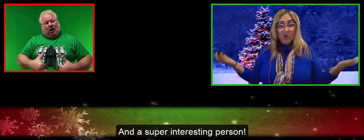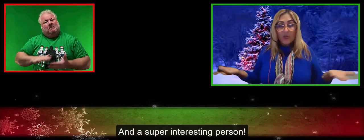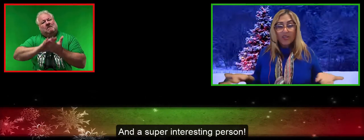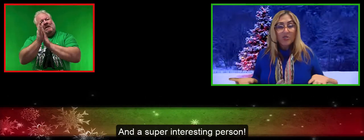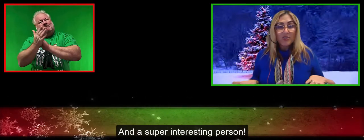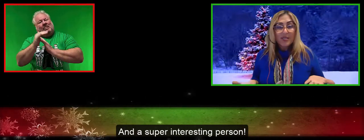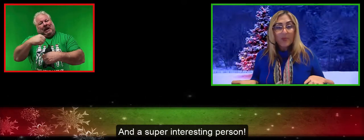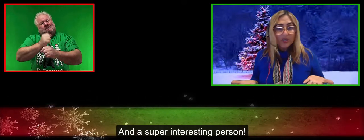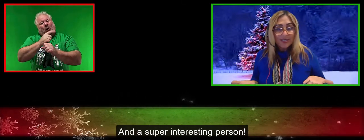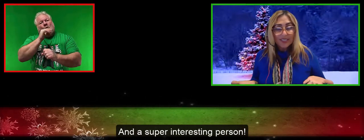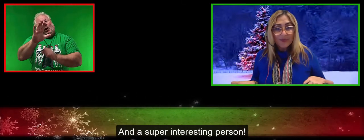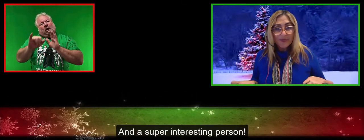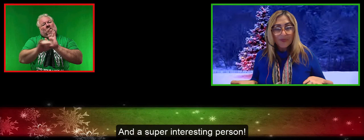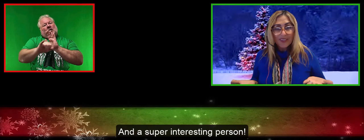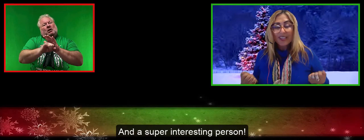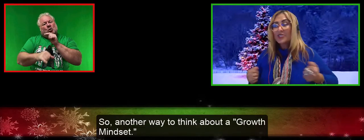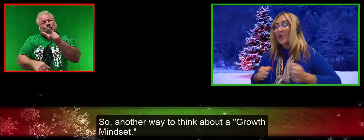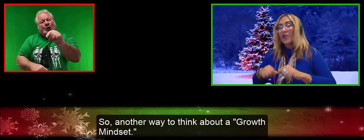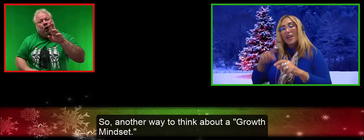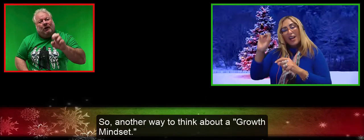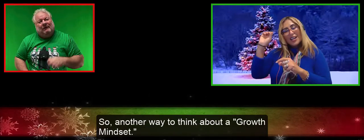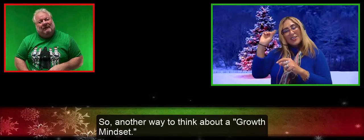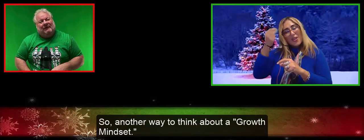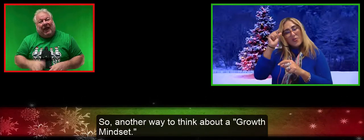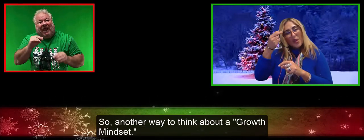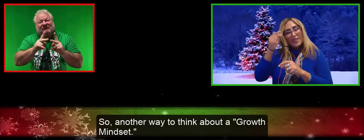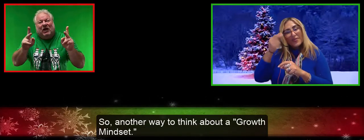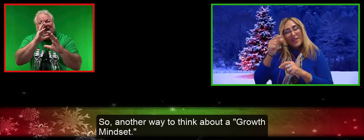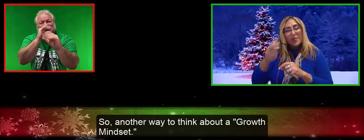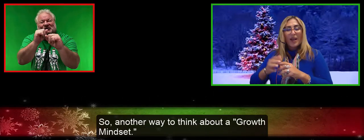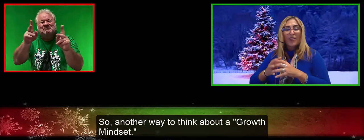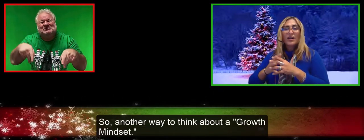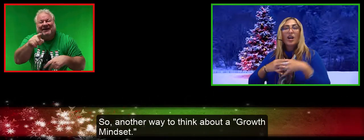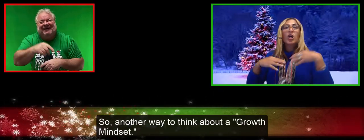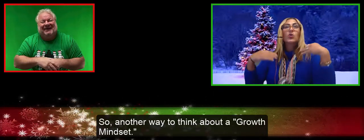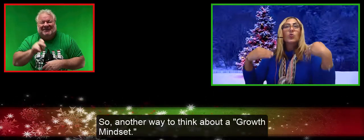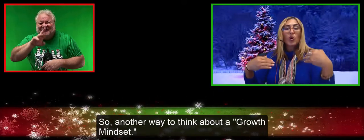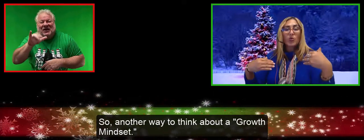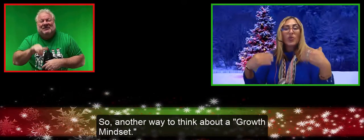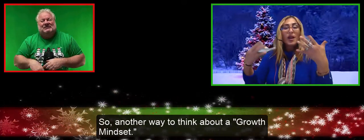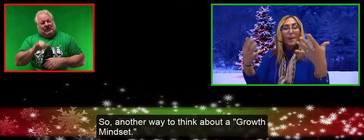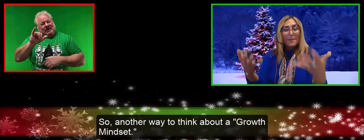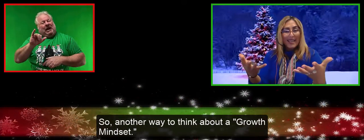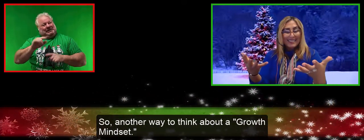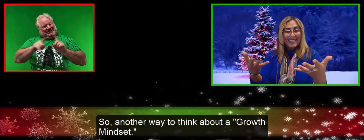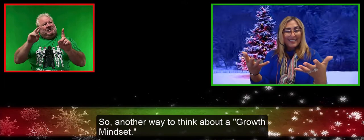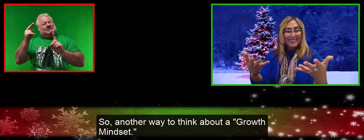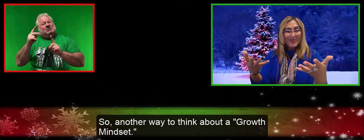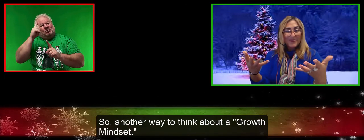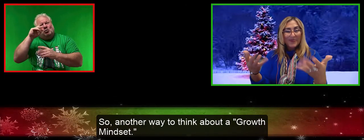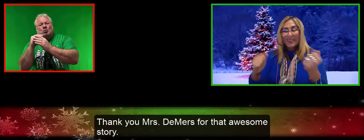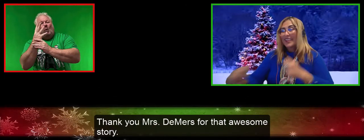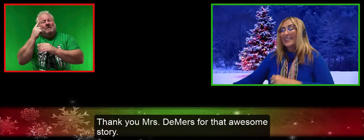a super interesting person. So, another way to think about a growth